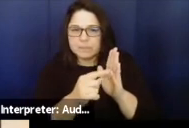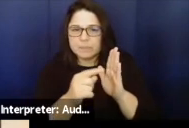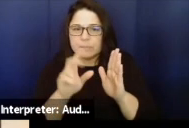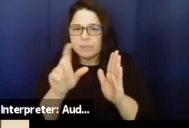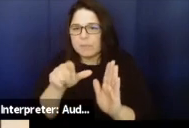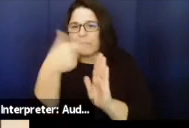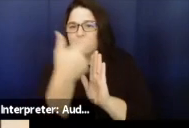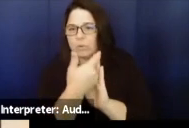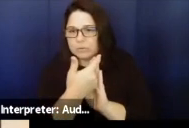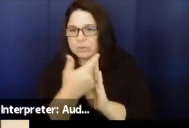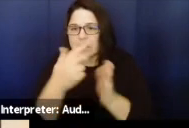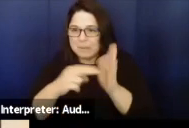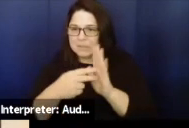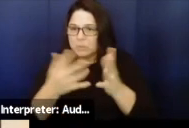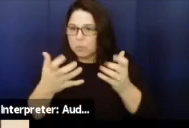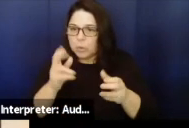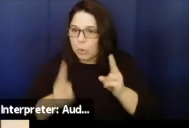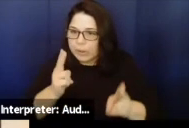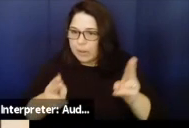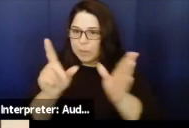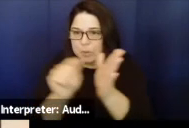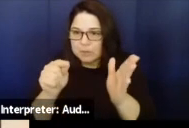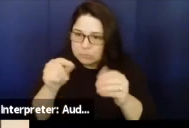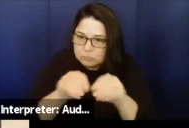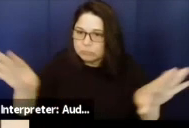backwards. So you can see that